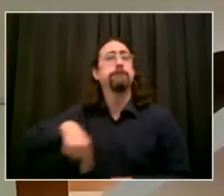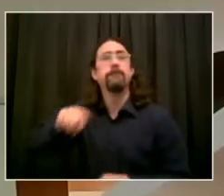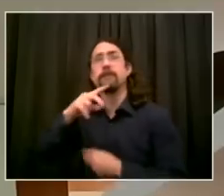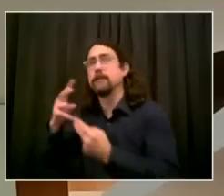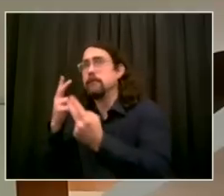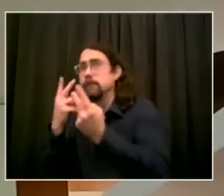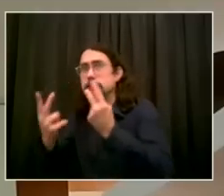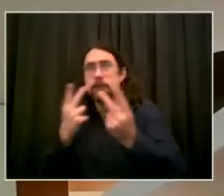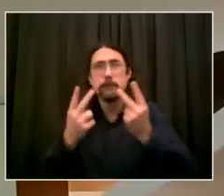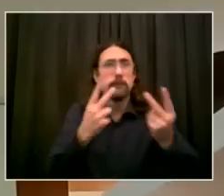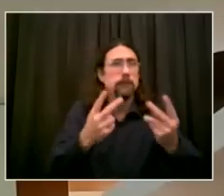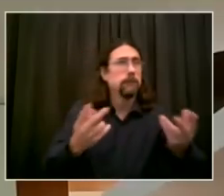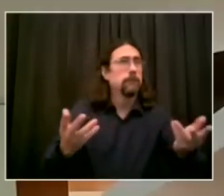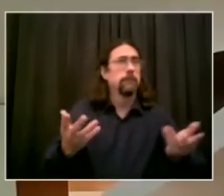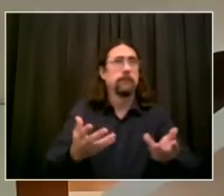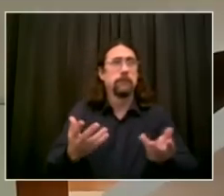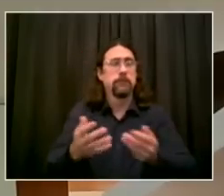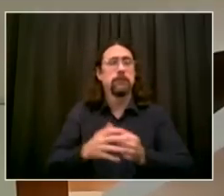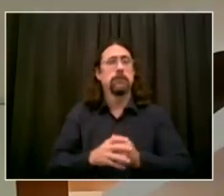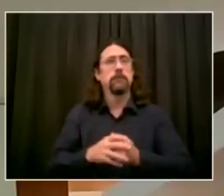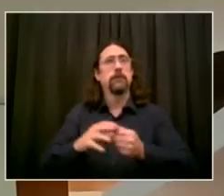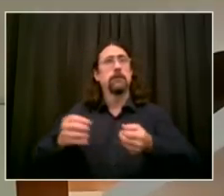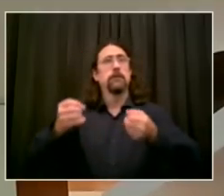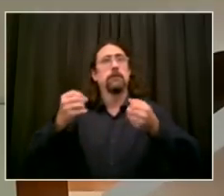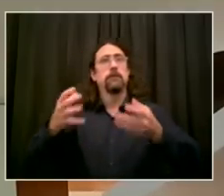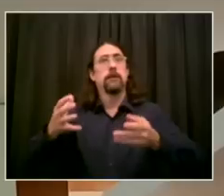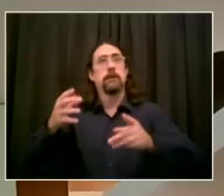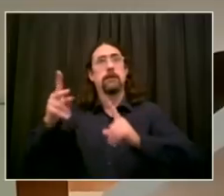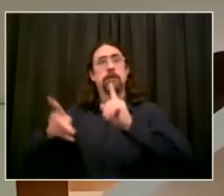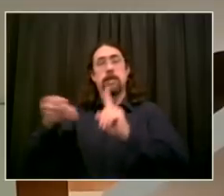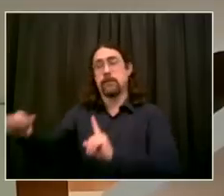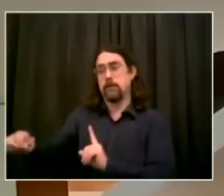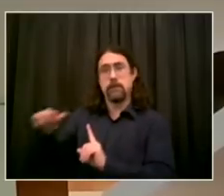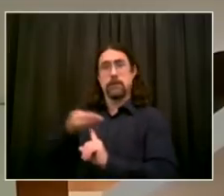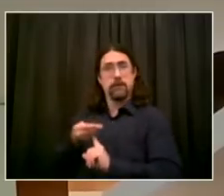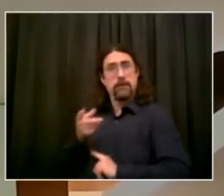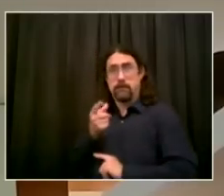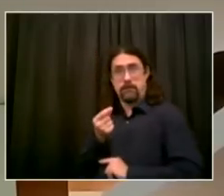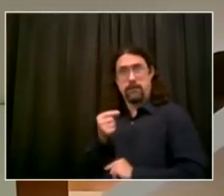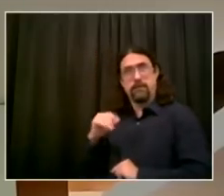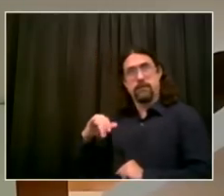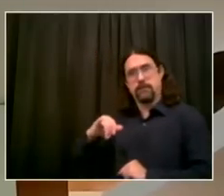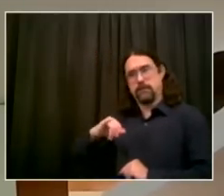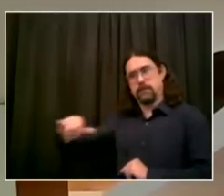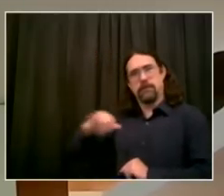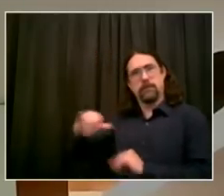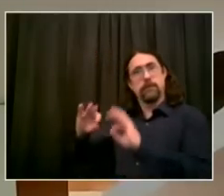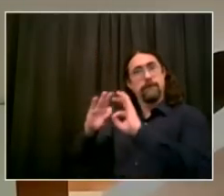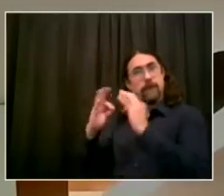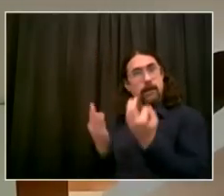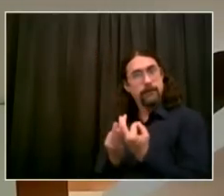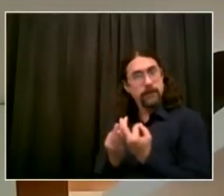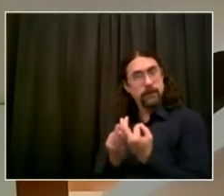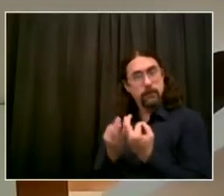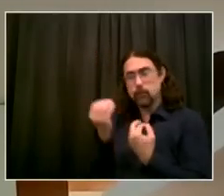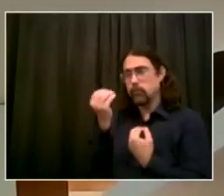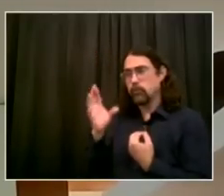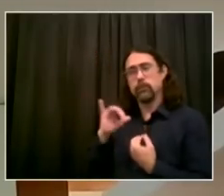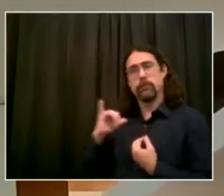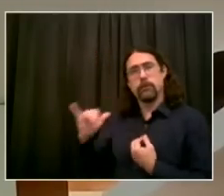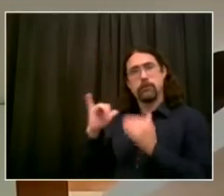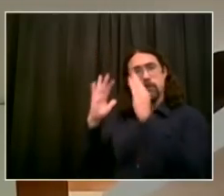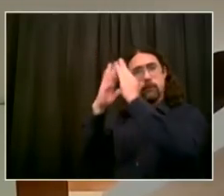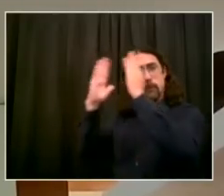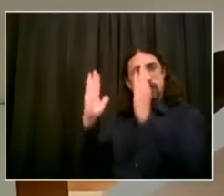39 community-based organizations to get the word out about what we're doing, why it's important, and how working together will suppress the